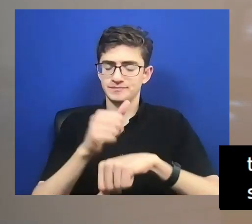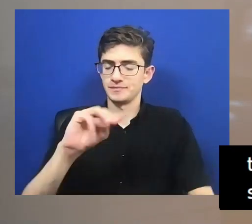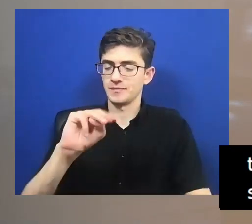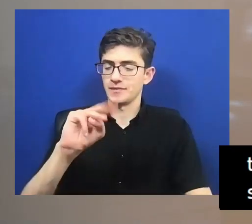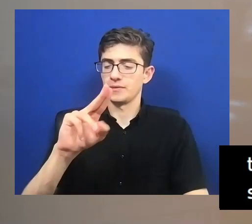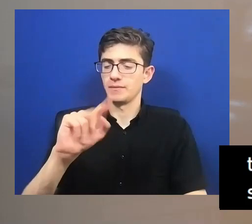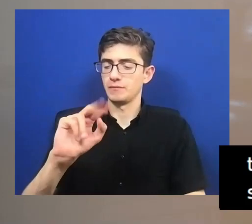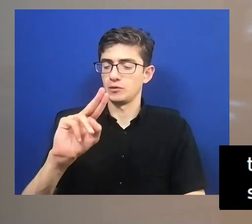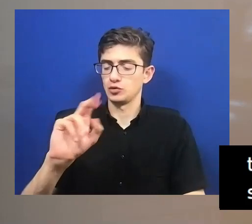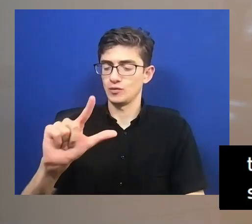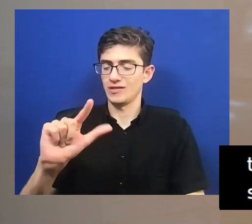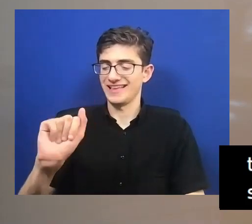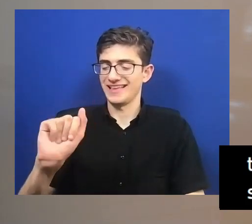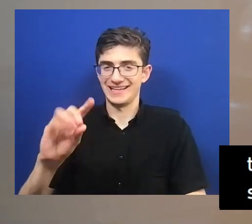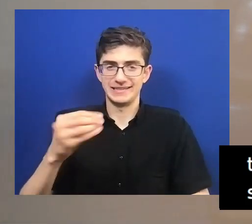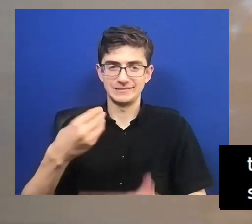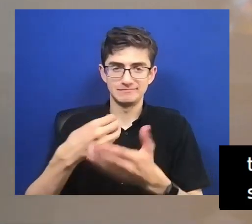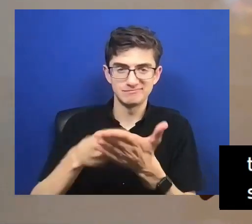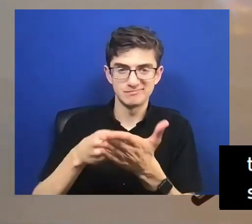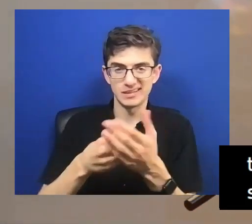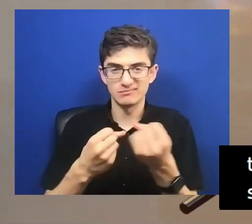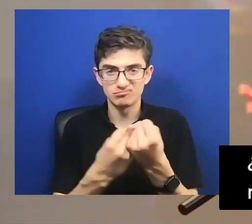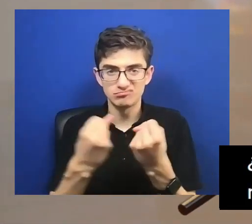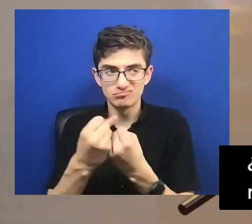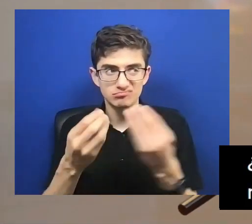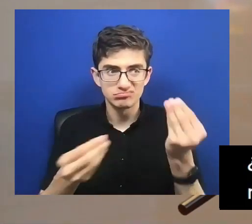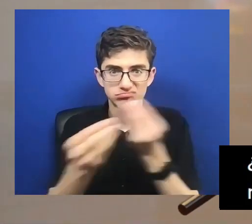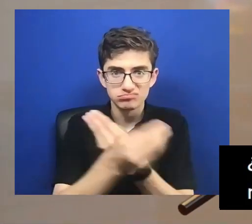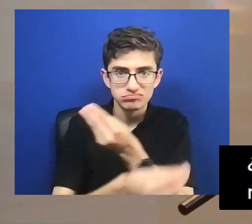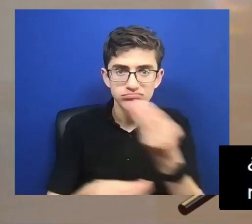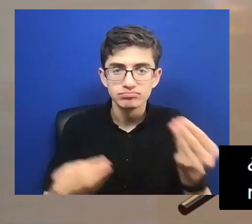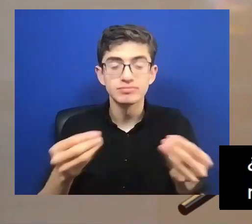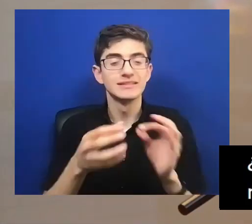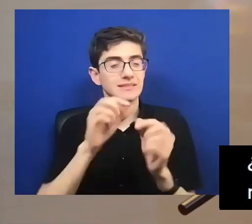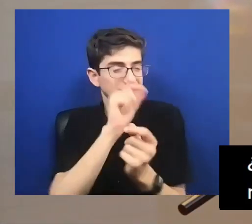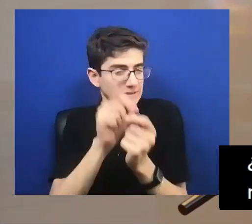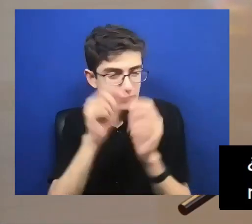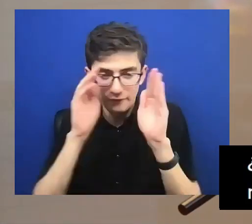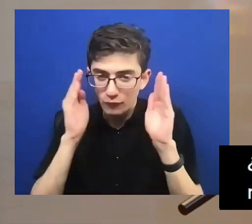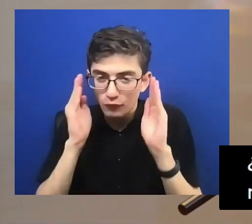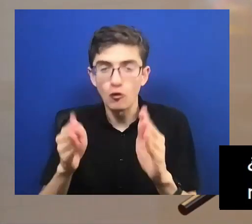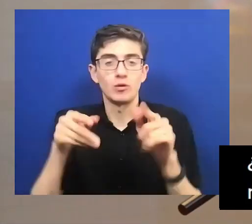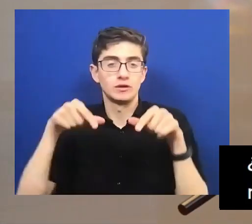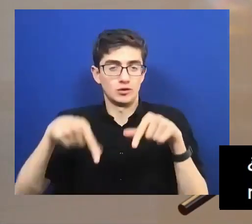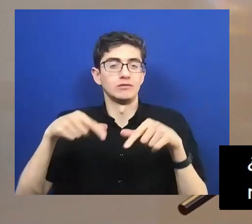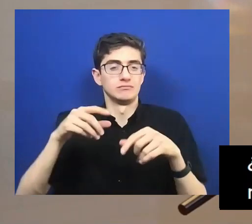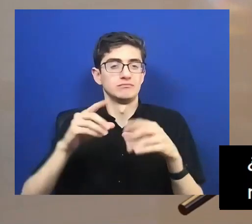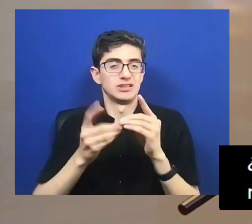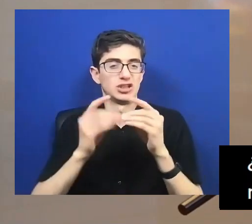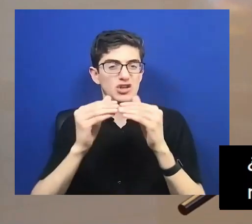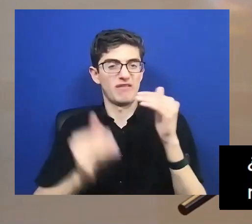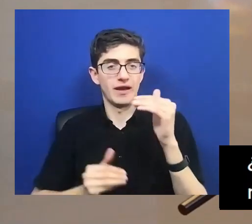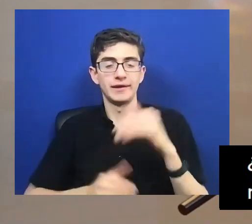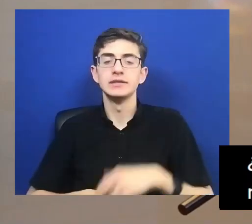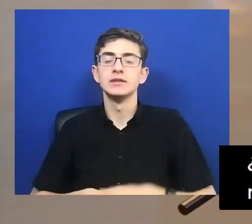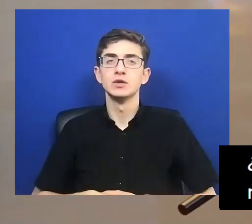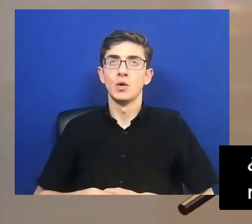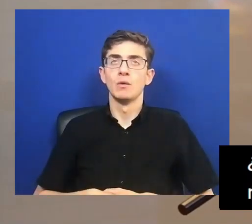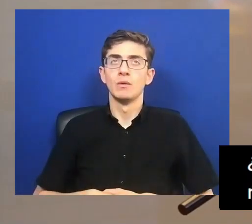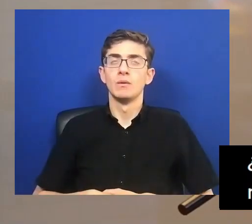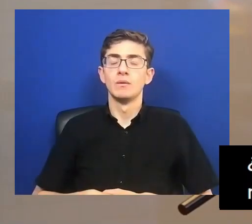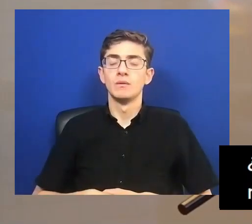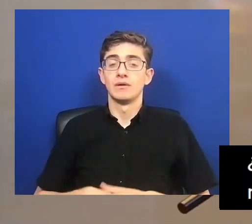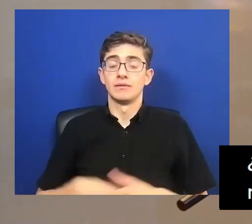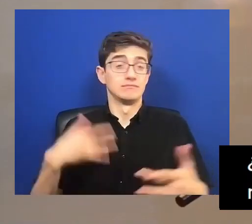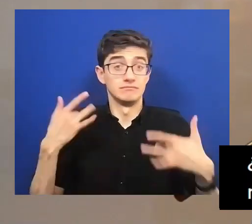close the digital divide. And so when I look around this room, I'm really excited because I know that when we're here, what we're really doing